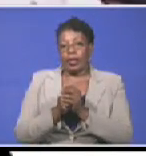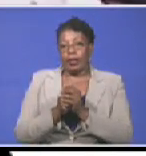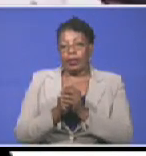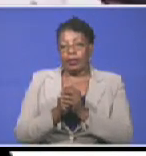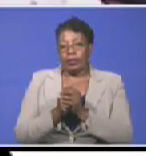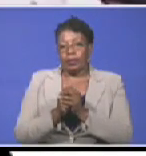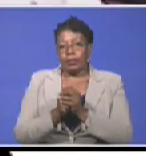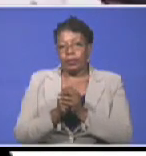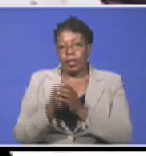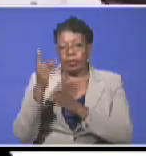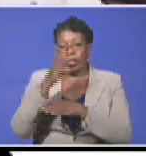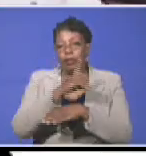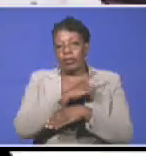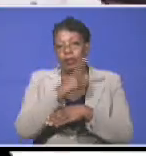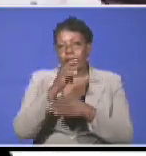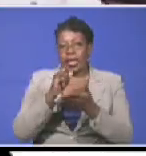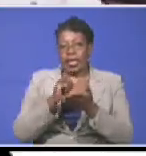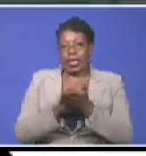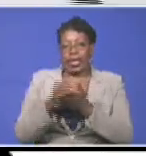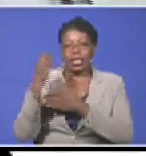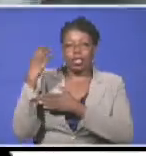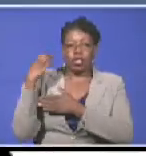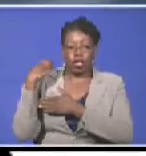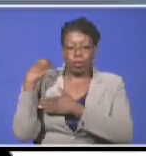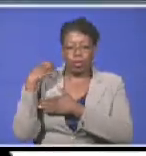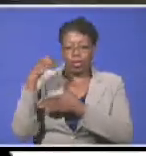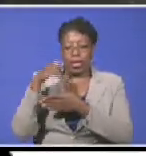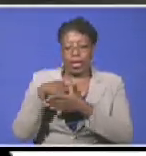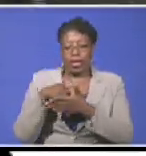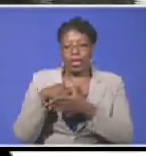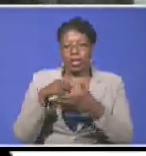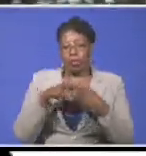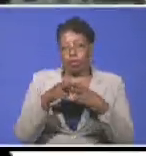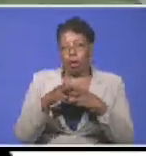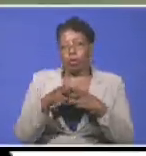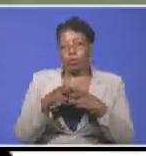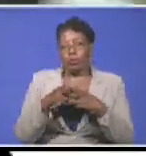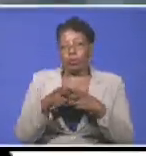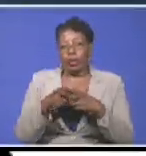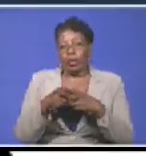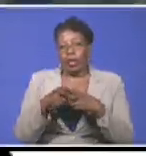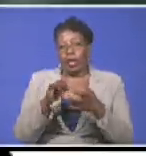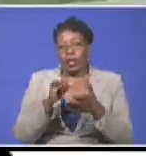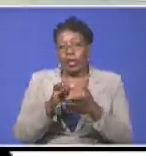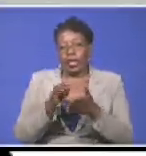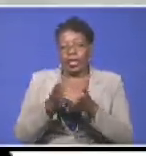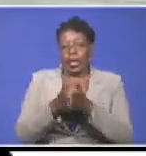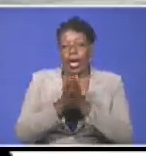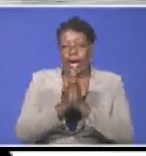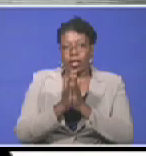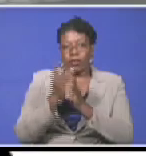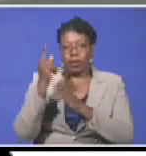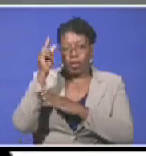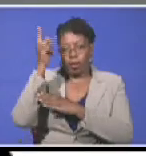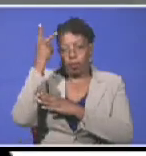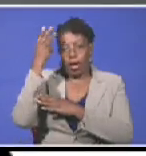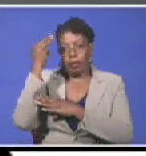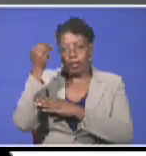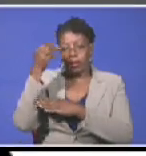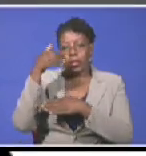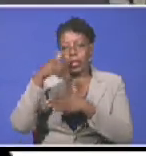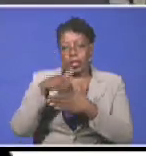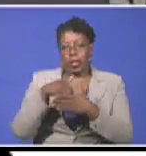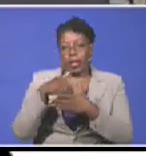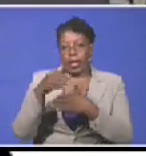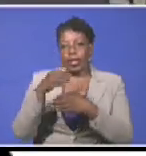order, saying the Water and Sewage chairman is engaging in matters that were controversial. He then called on the Prime Minister to get involved, which he